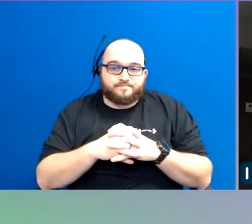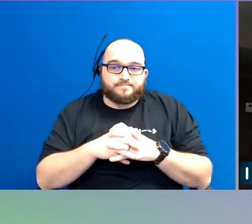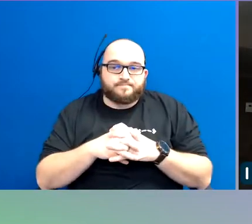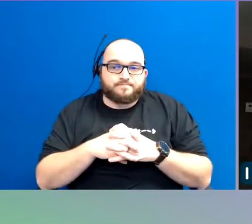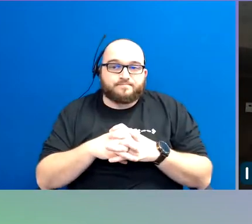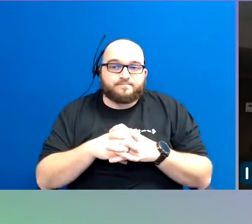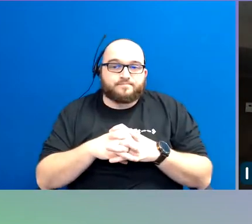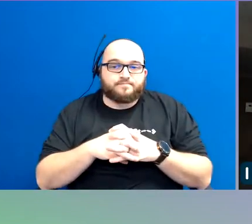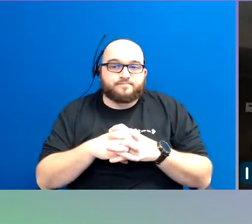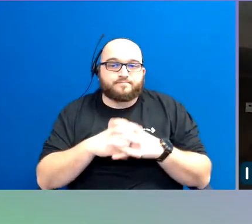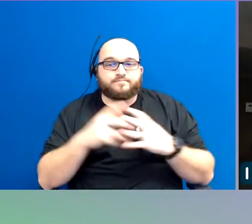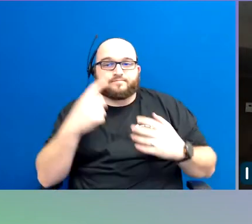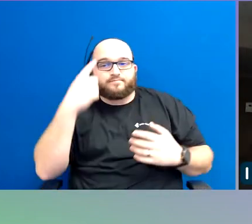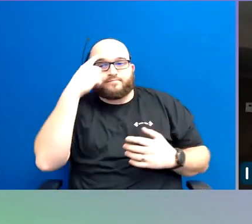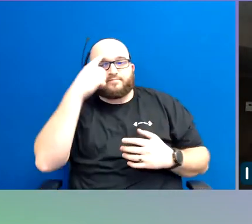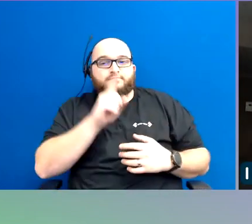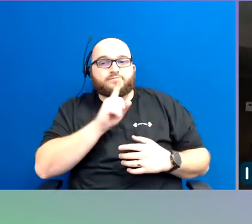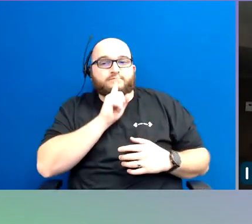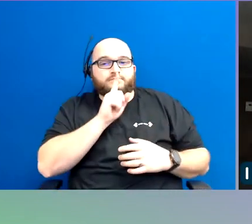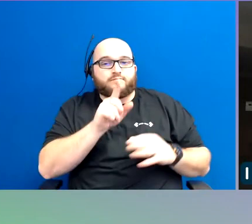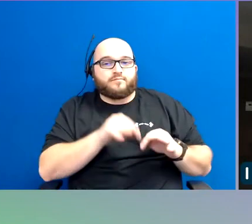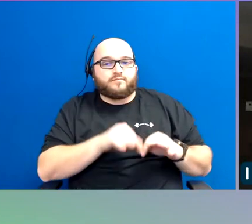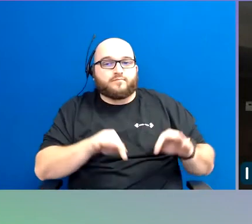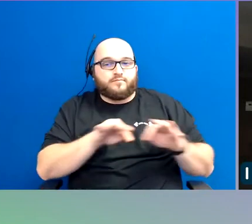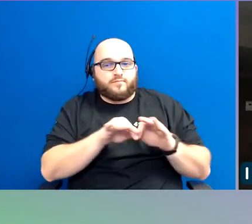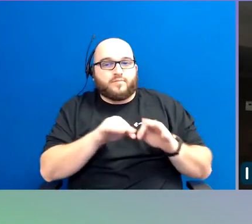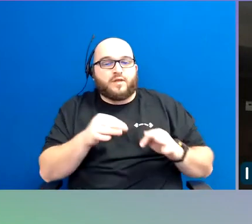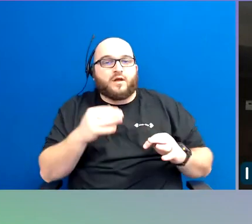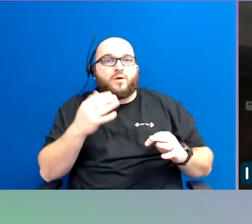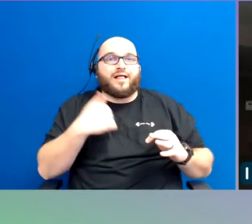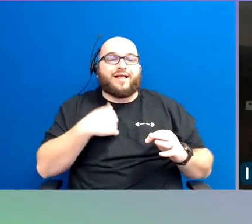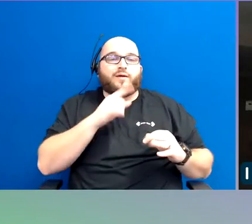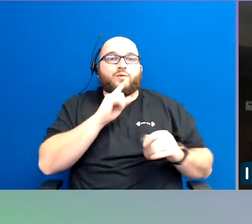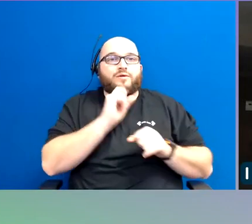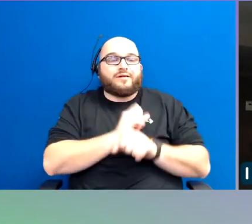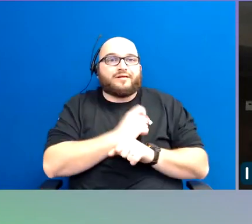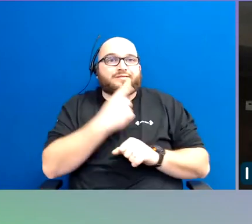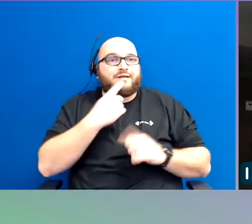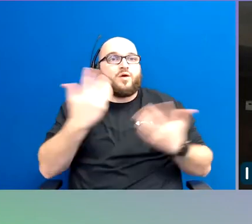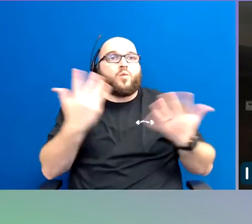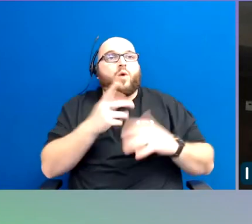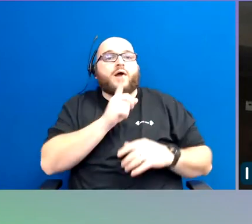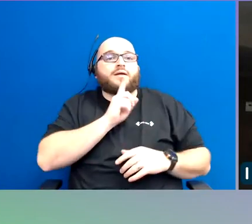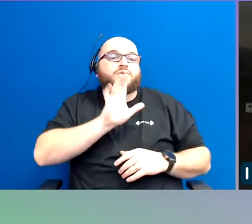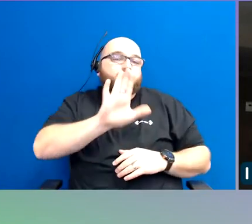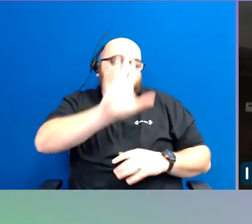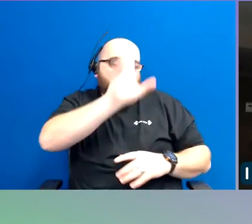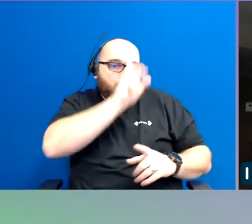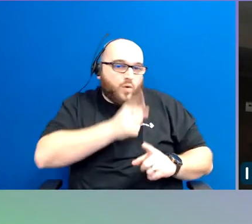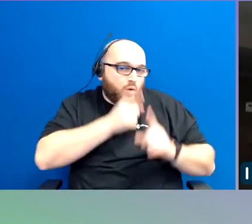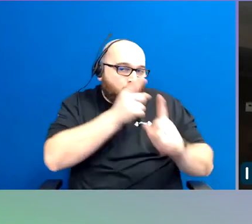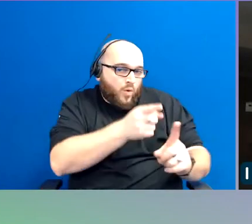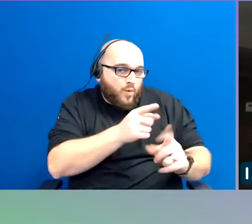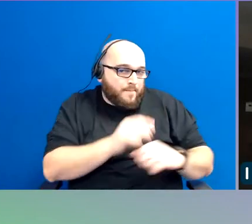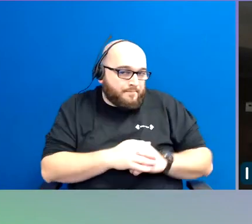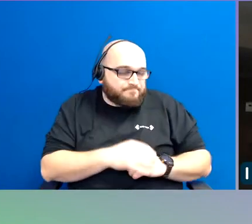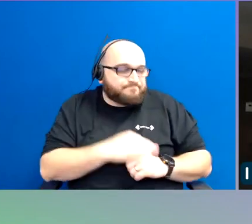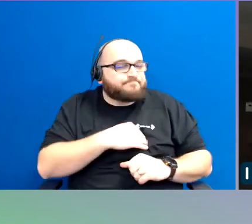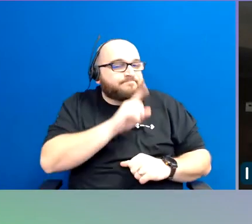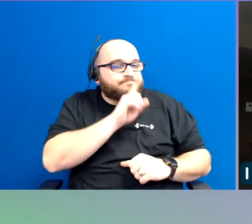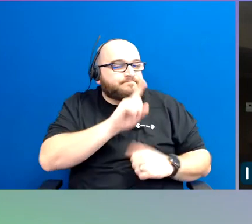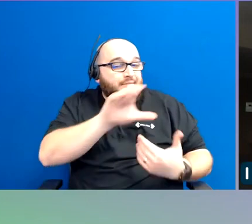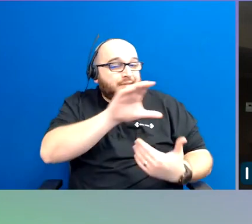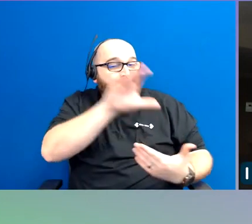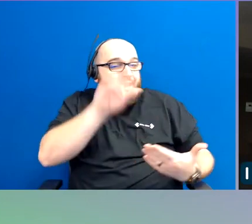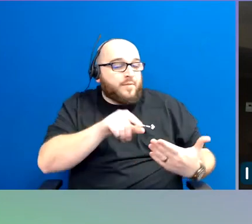I think it's really important. I keep going back to what's your accessibility goal here. And I'm sure as an organization,